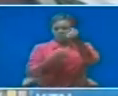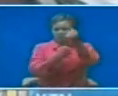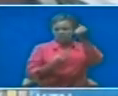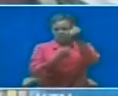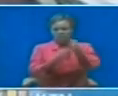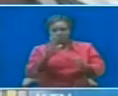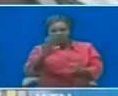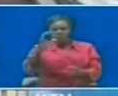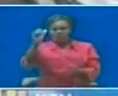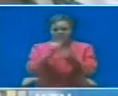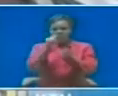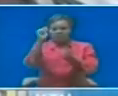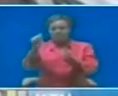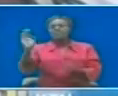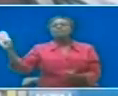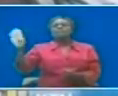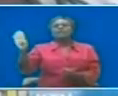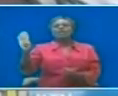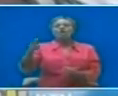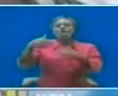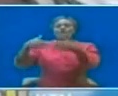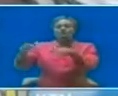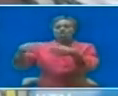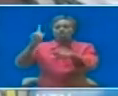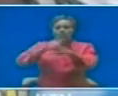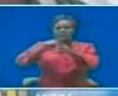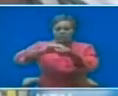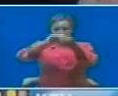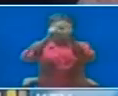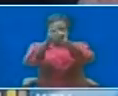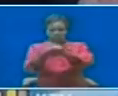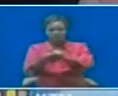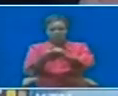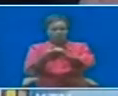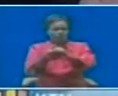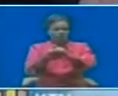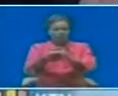that 15 billion shillings were lost during the transition period.